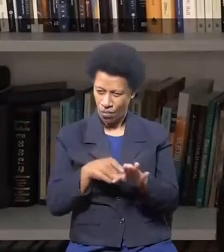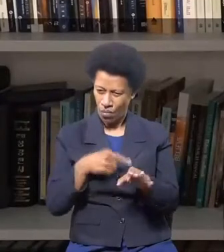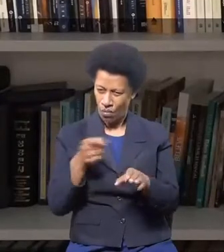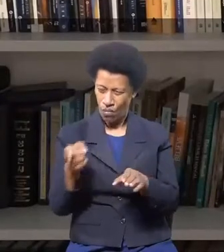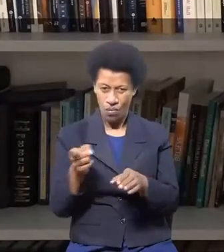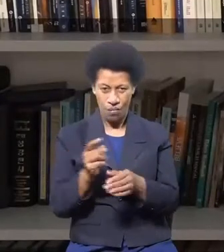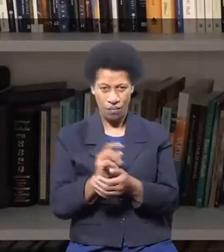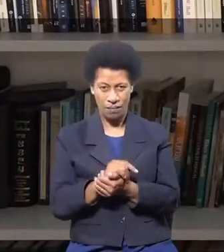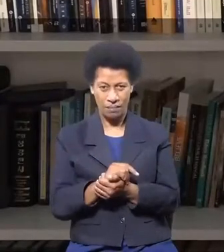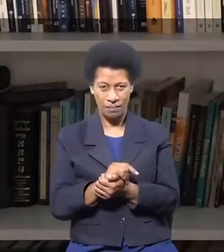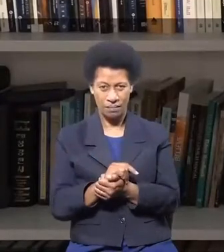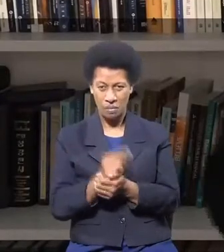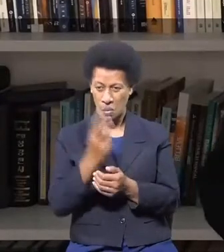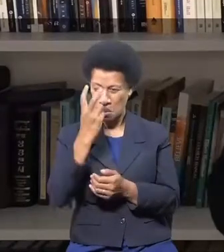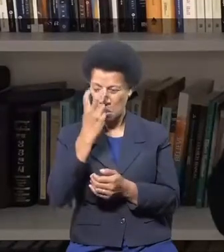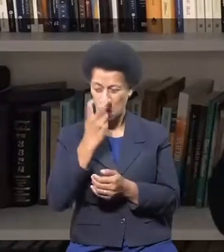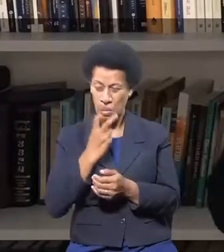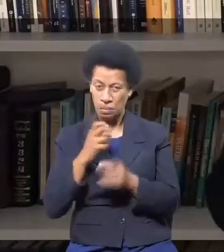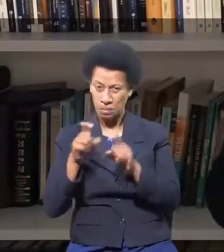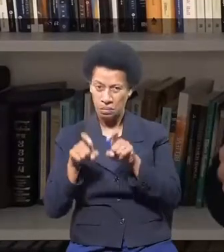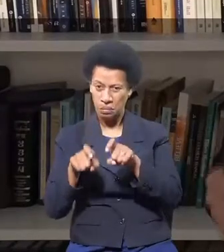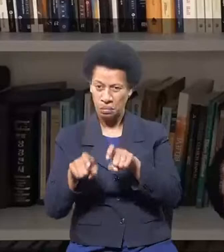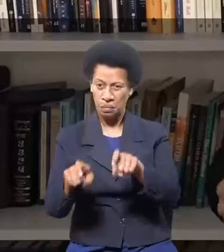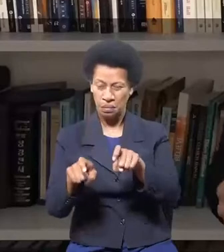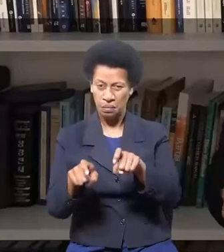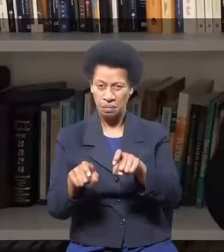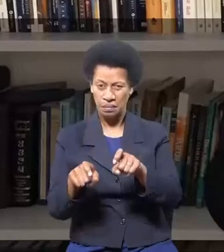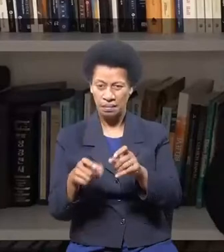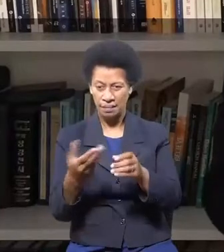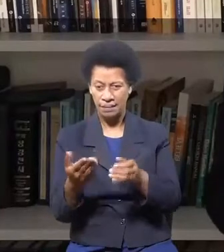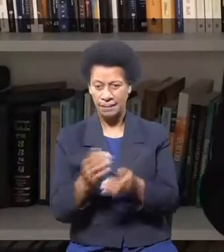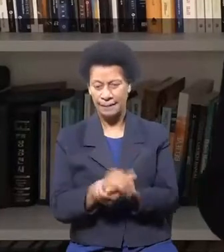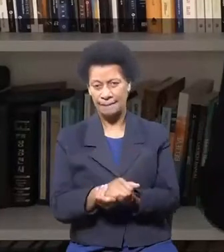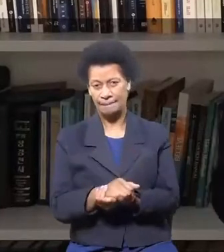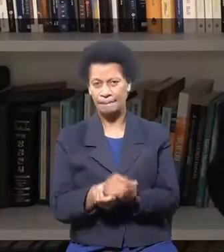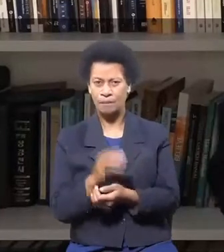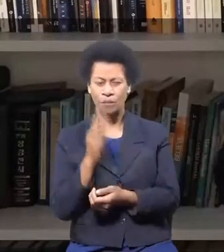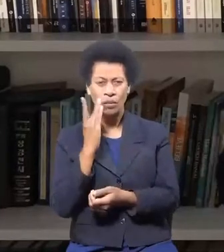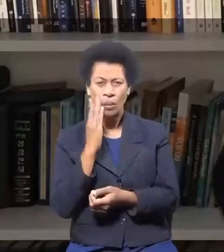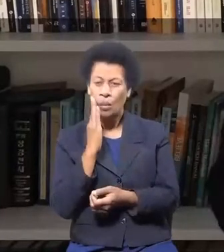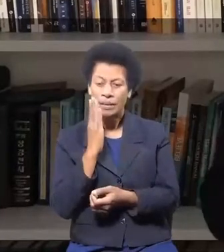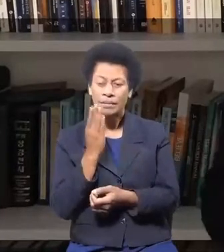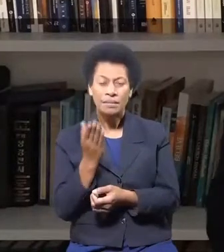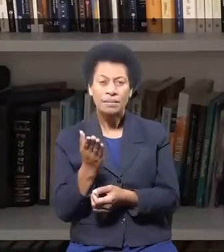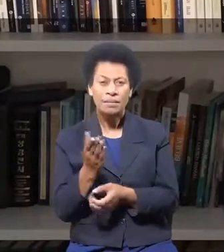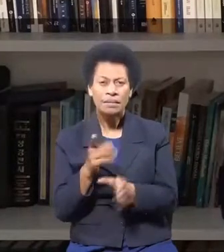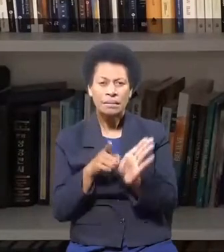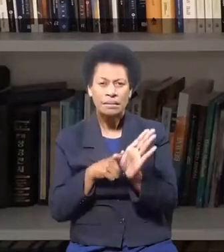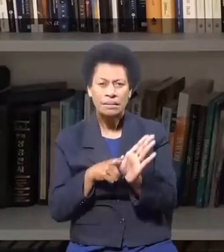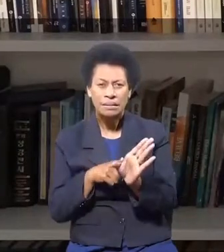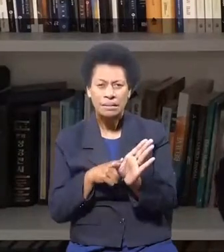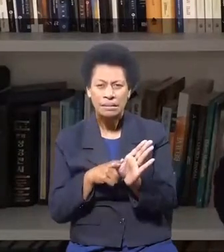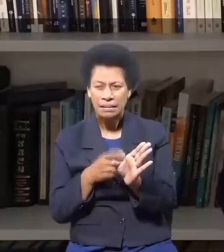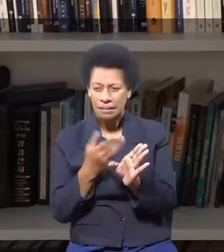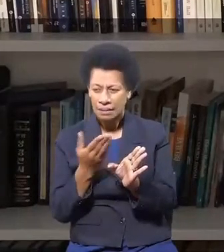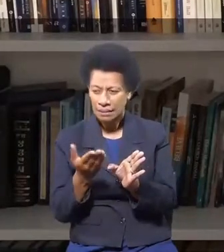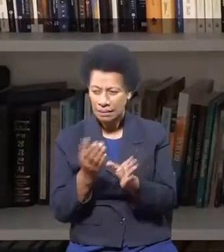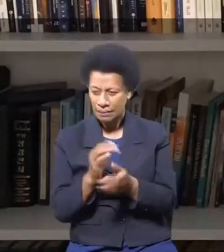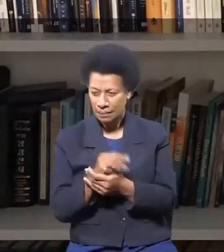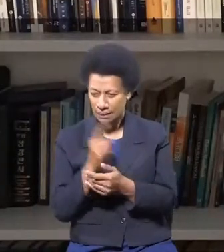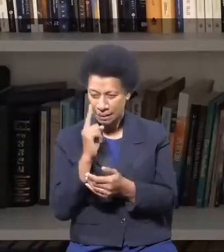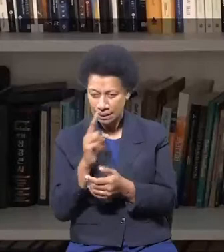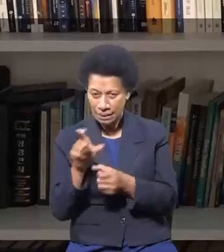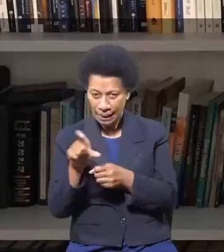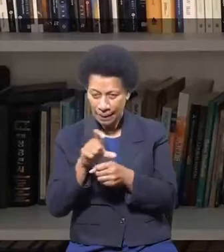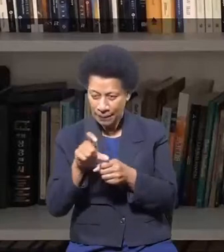been rusting for. You could even work out when it was made, but by studying